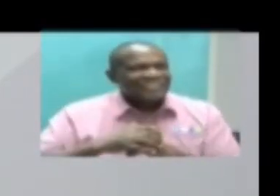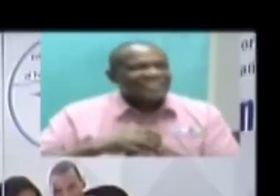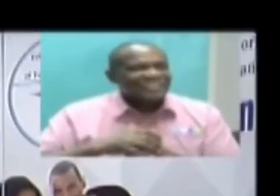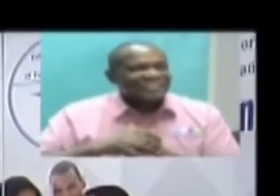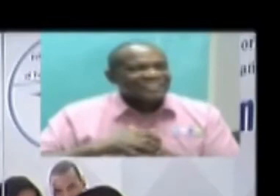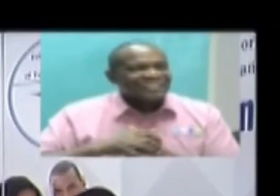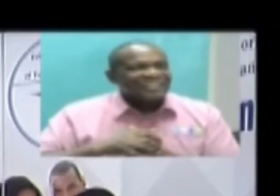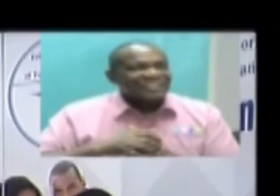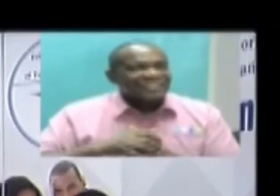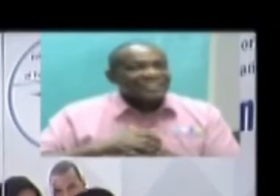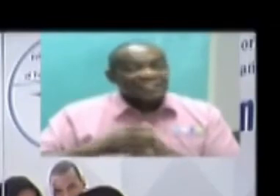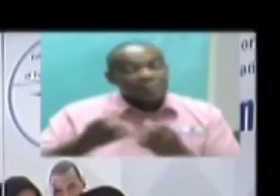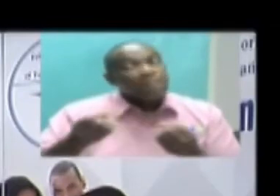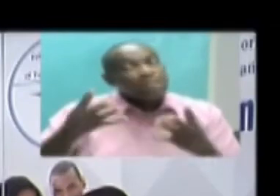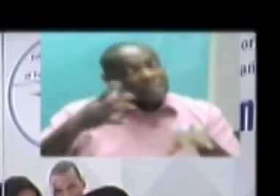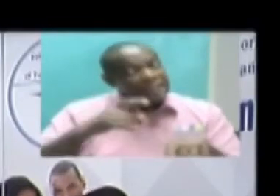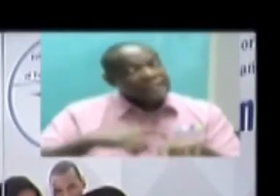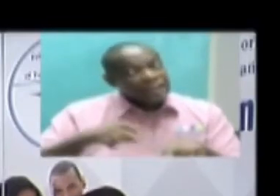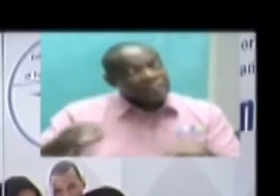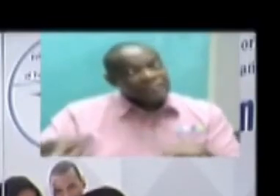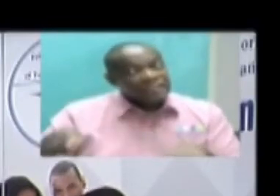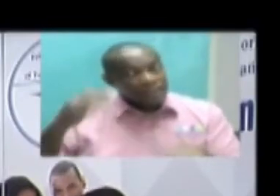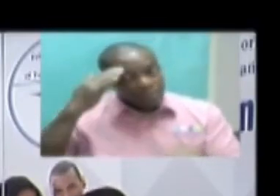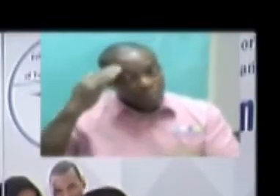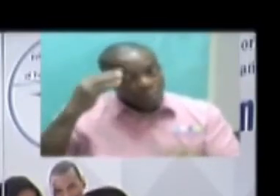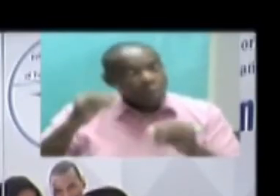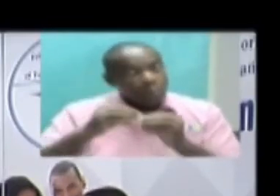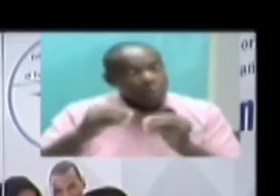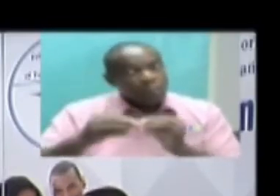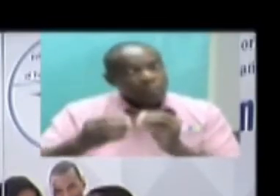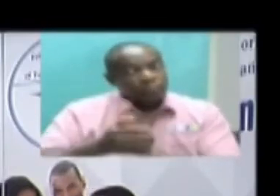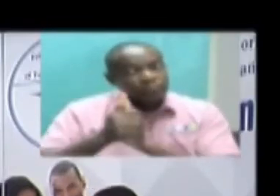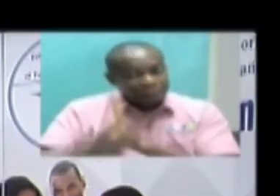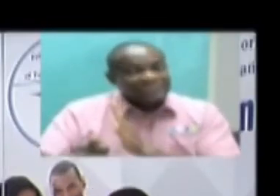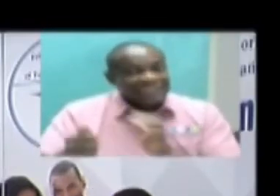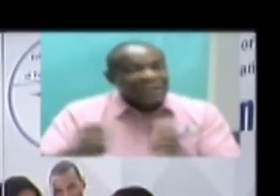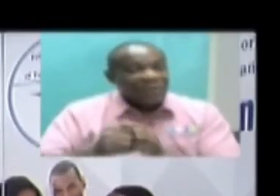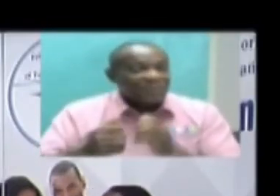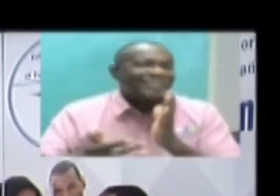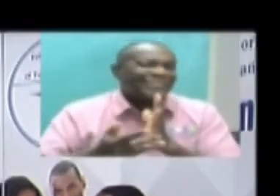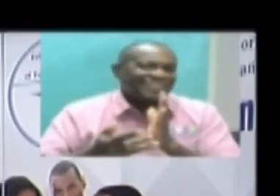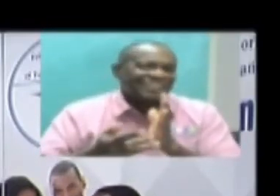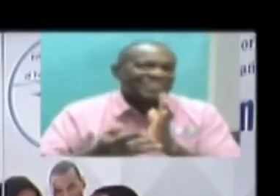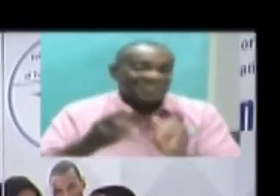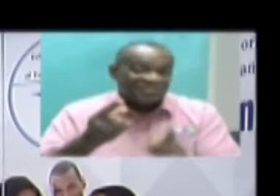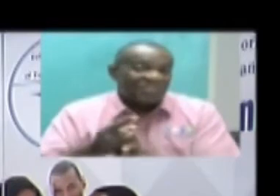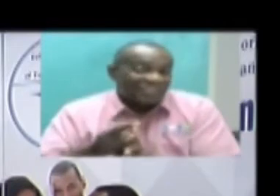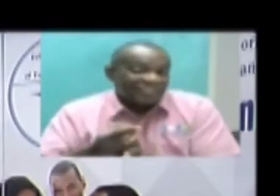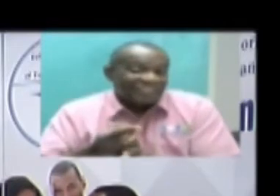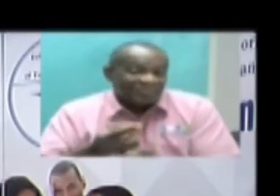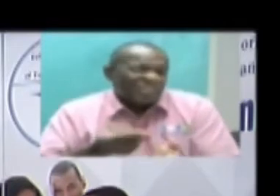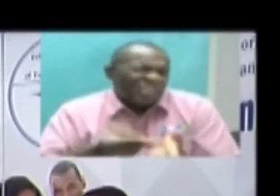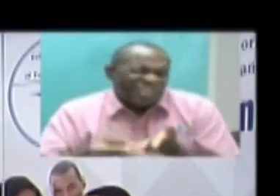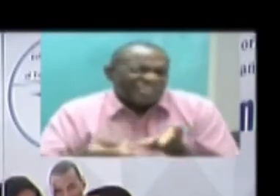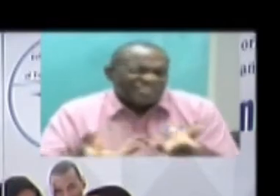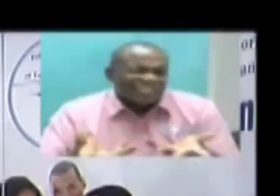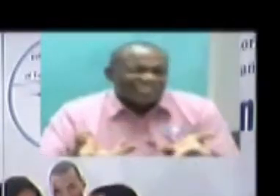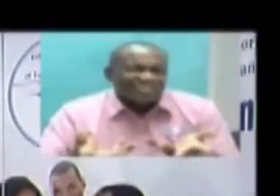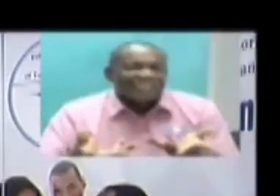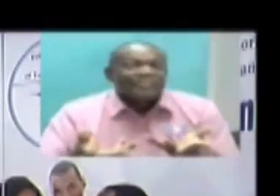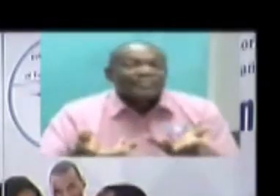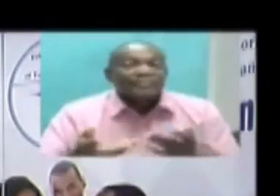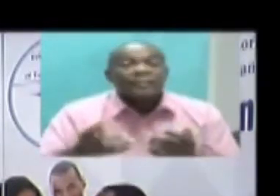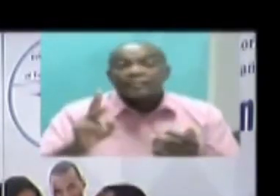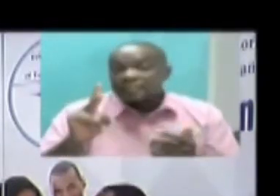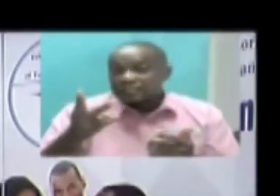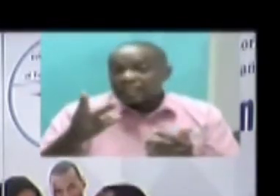times the child know more than you about the technology. Let's be real. Almost every time. Right. Right? And then the second thing now, you on